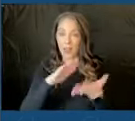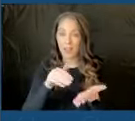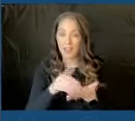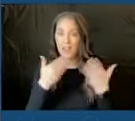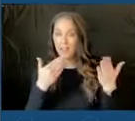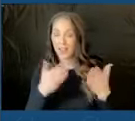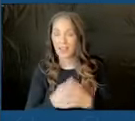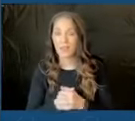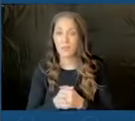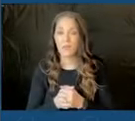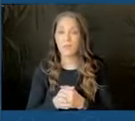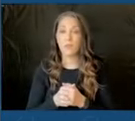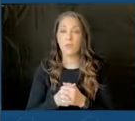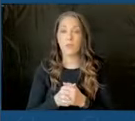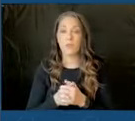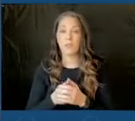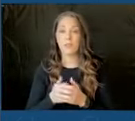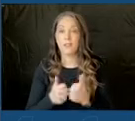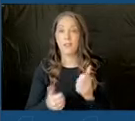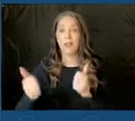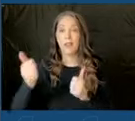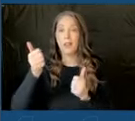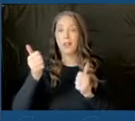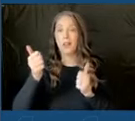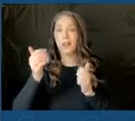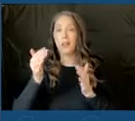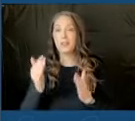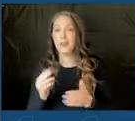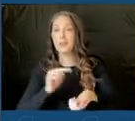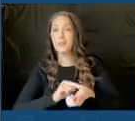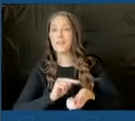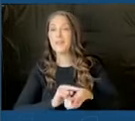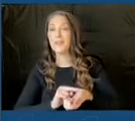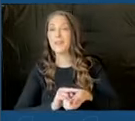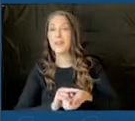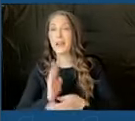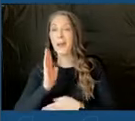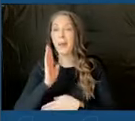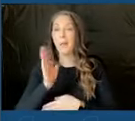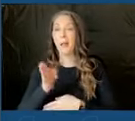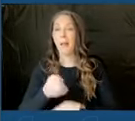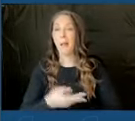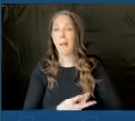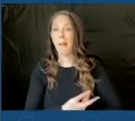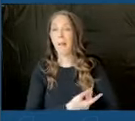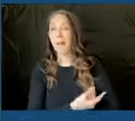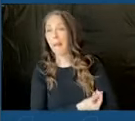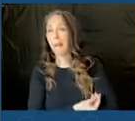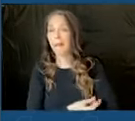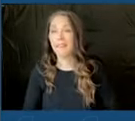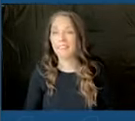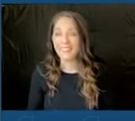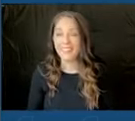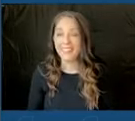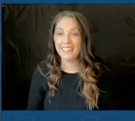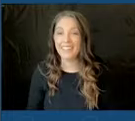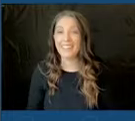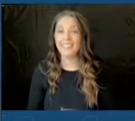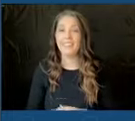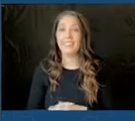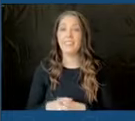be doing something. I'll be in that chair to have something administered as Nadelle Etienne, and